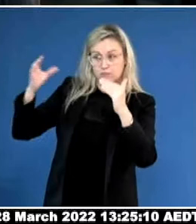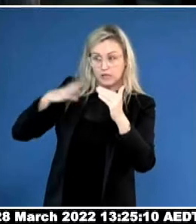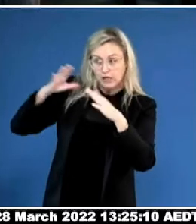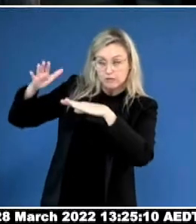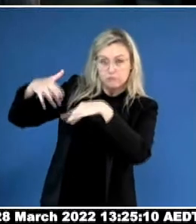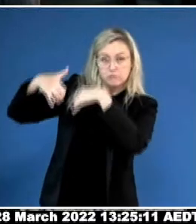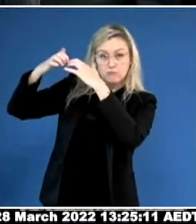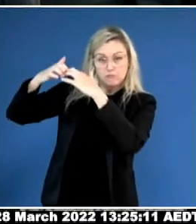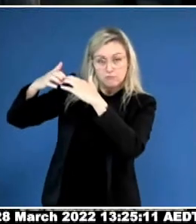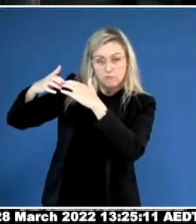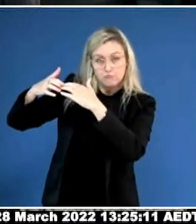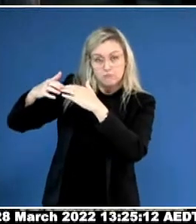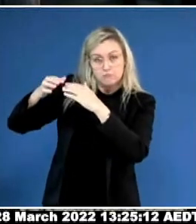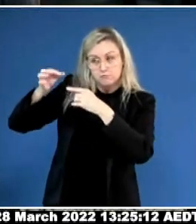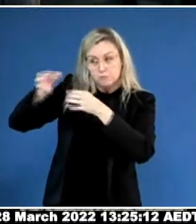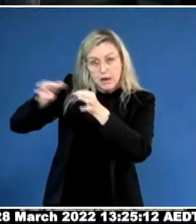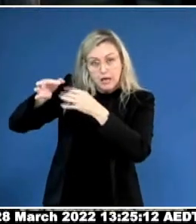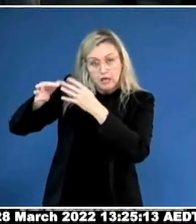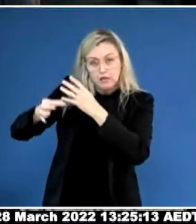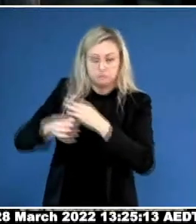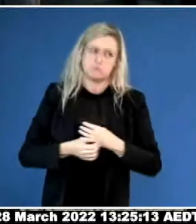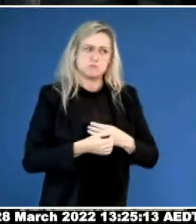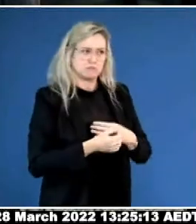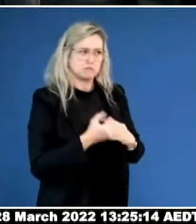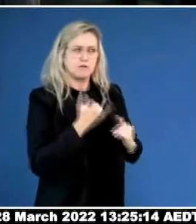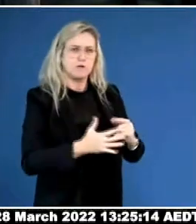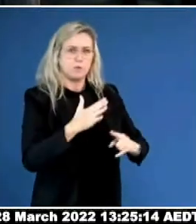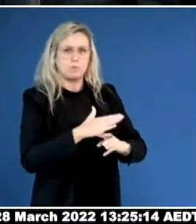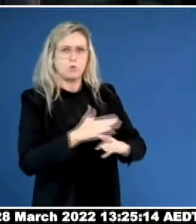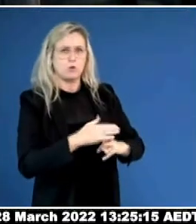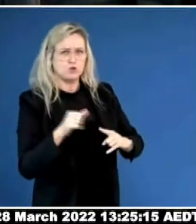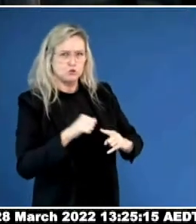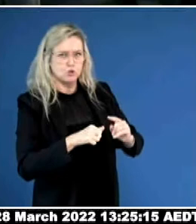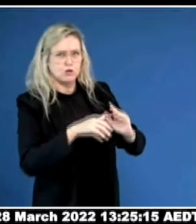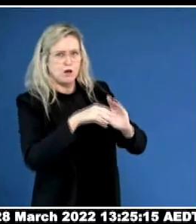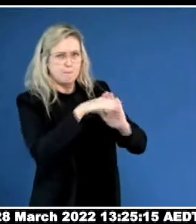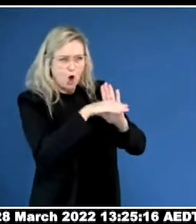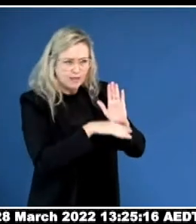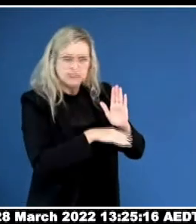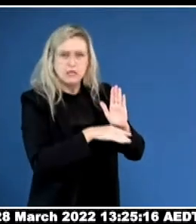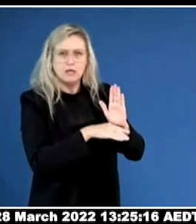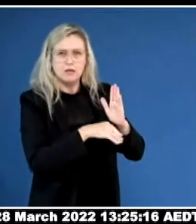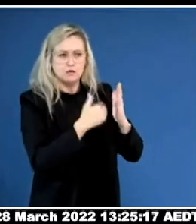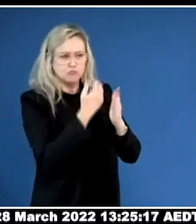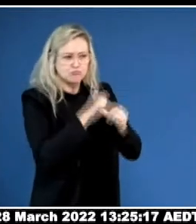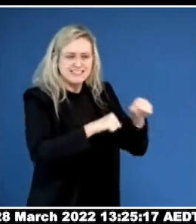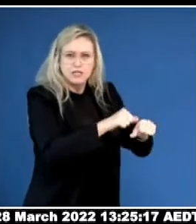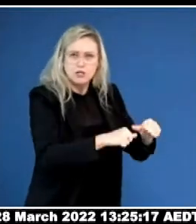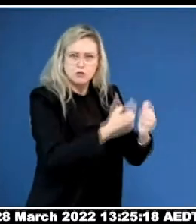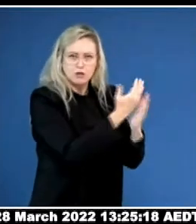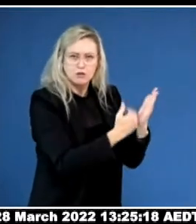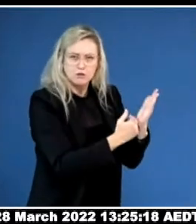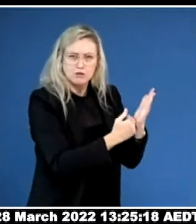initiative? A really important initiative, and having some policies and procedures and actual guidelines of what to do when someone